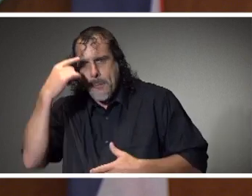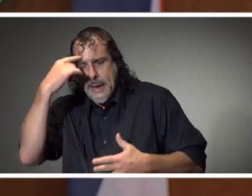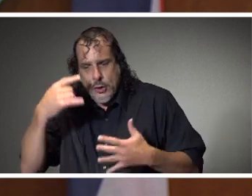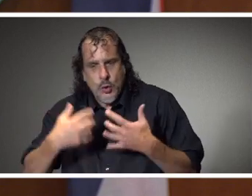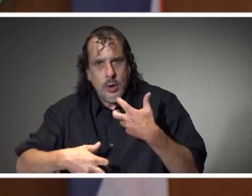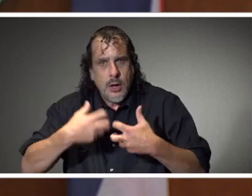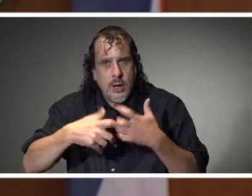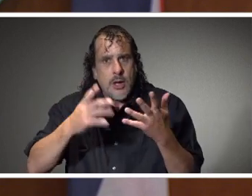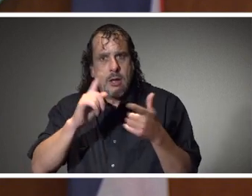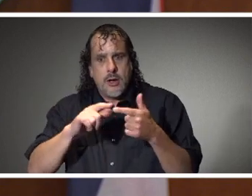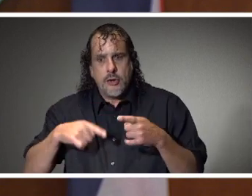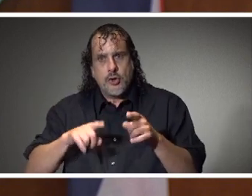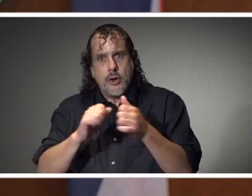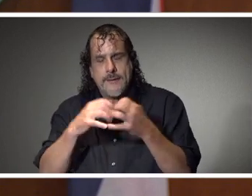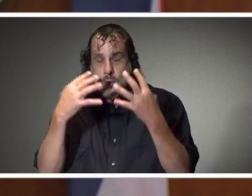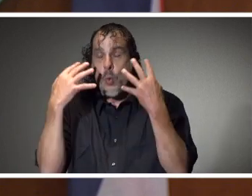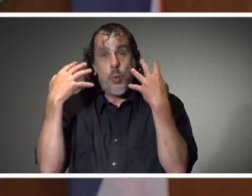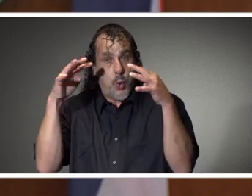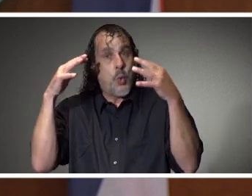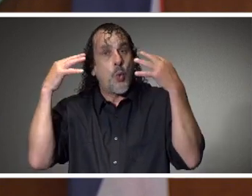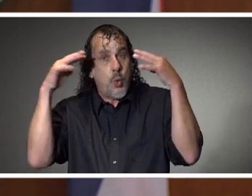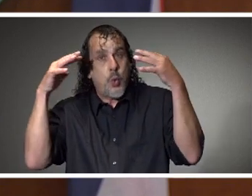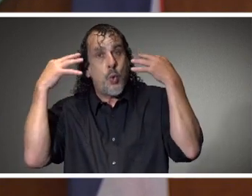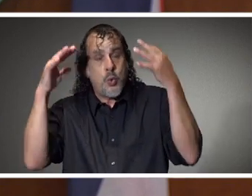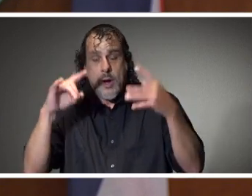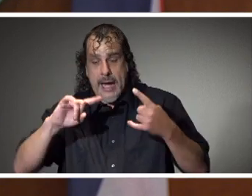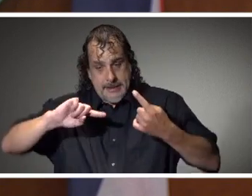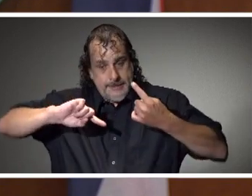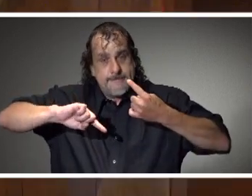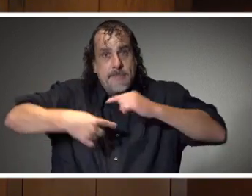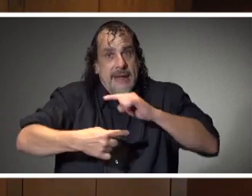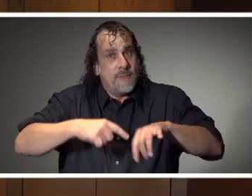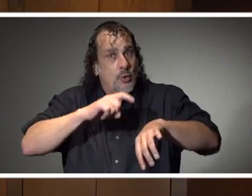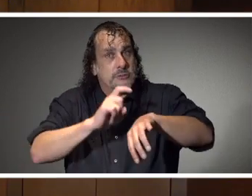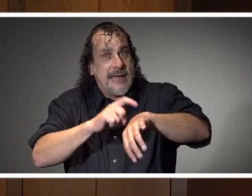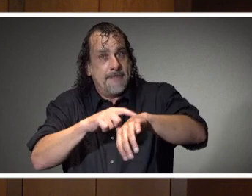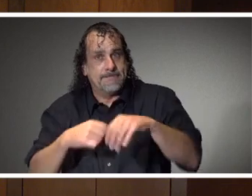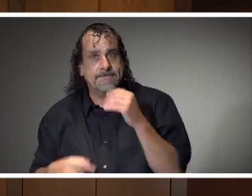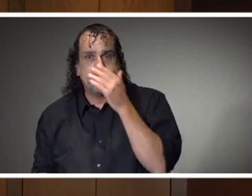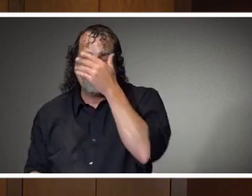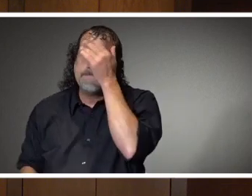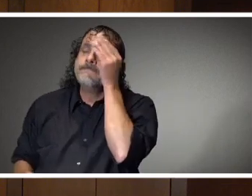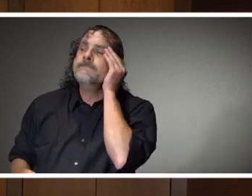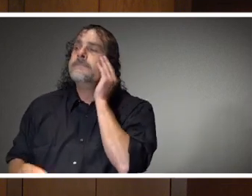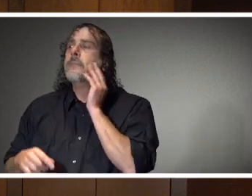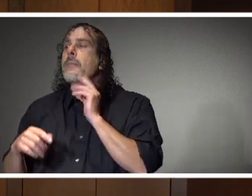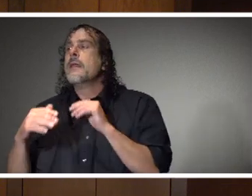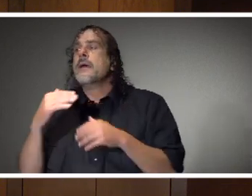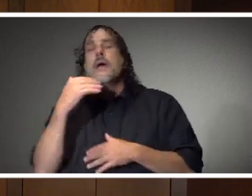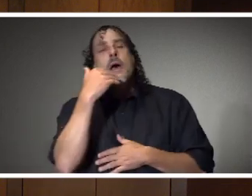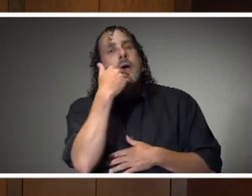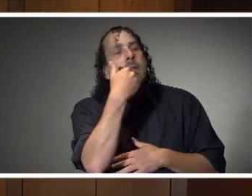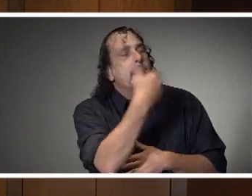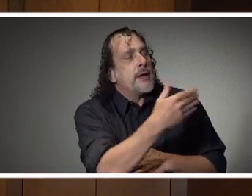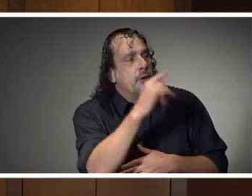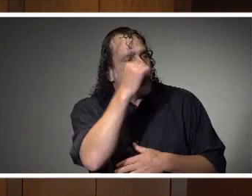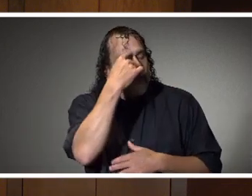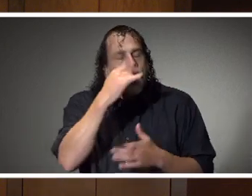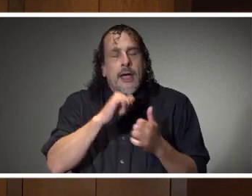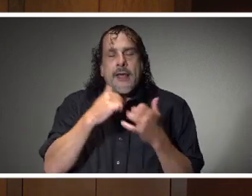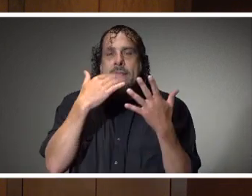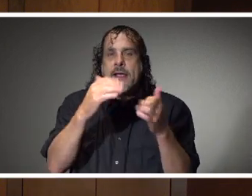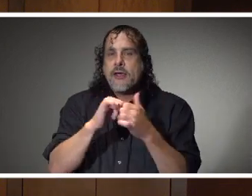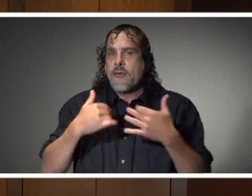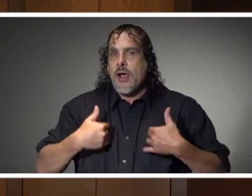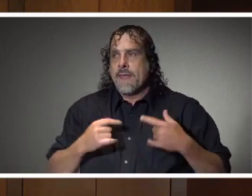crazy, and sometimes painful time. Wendy? Thank you, Governor Reeves, and thank you for having us here today